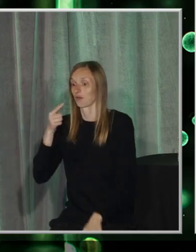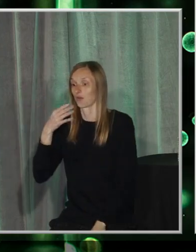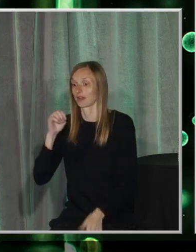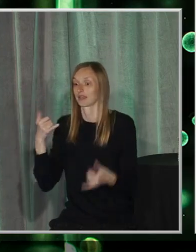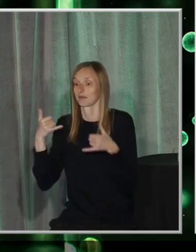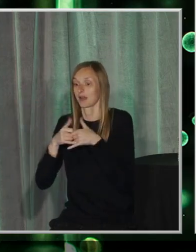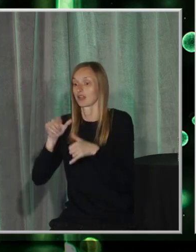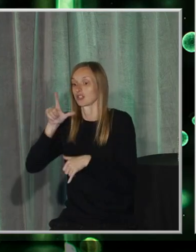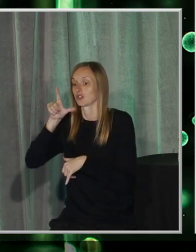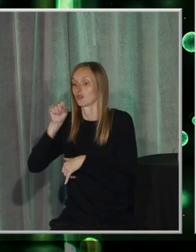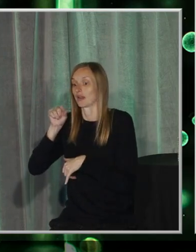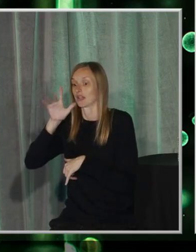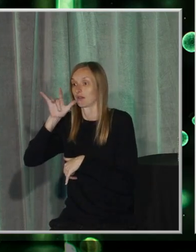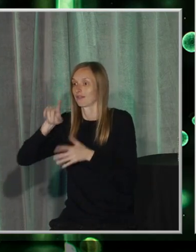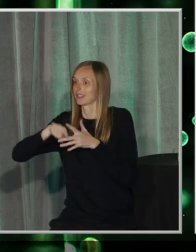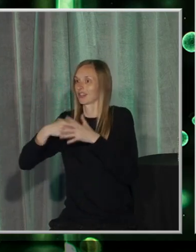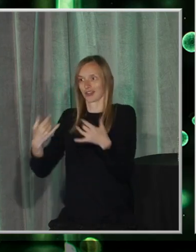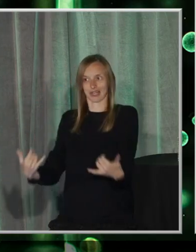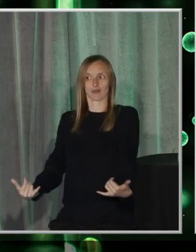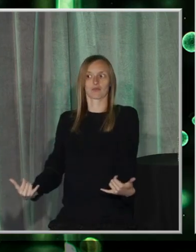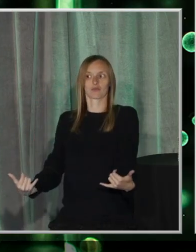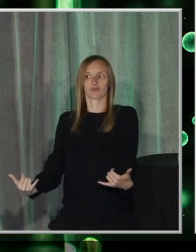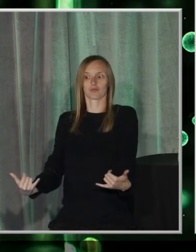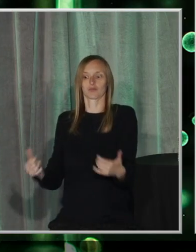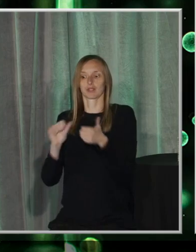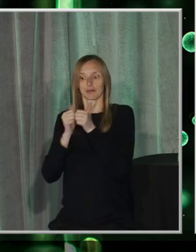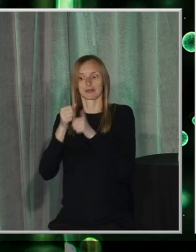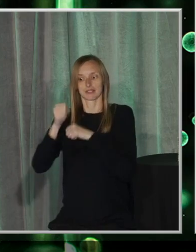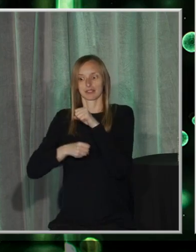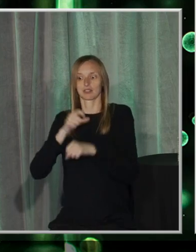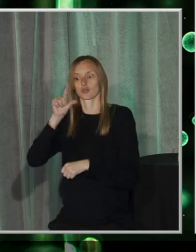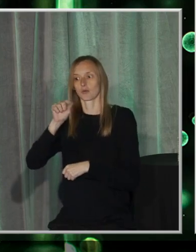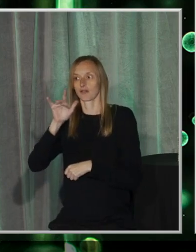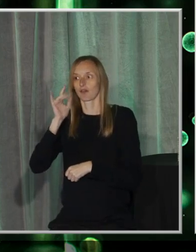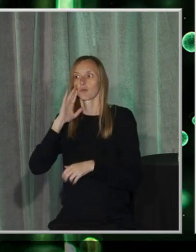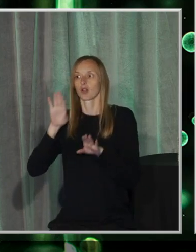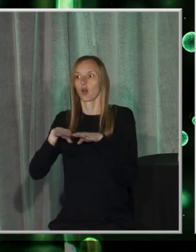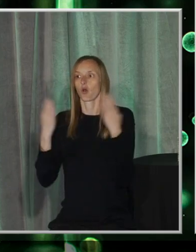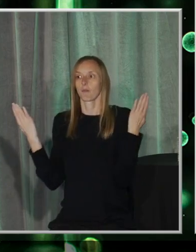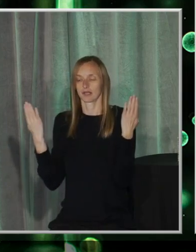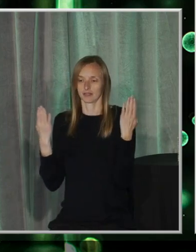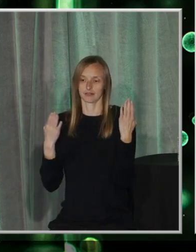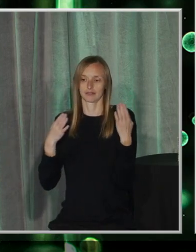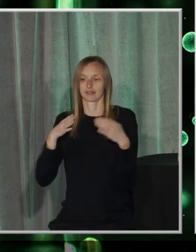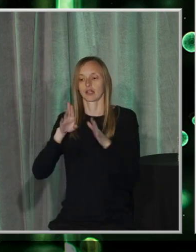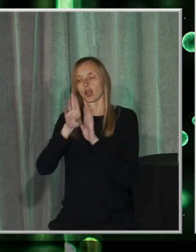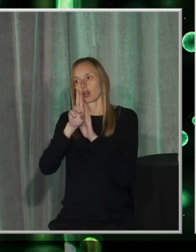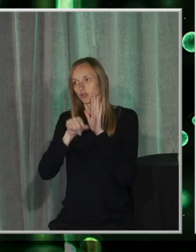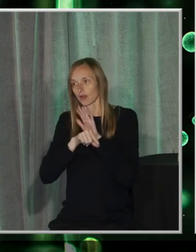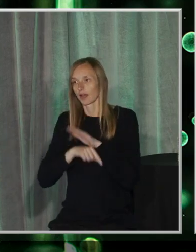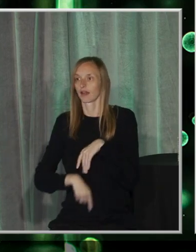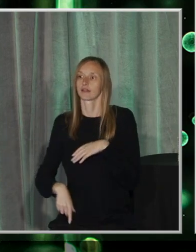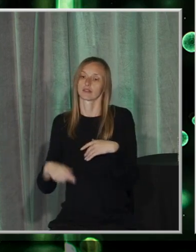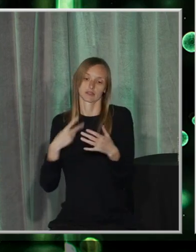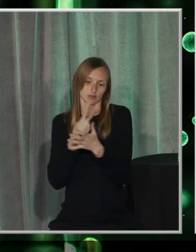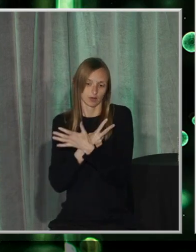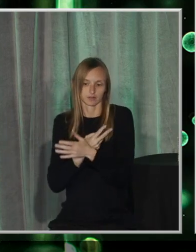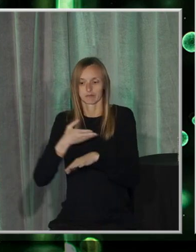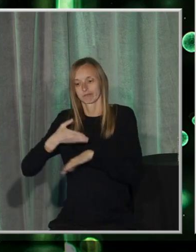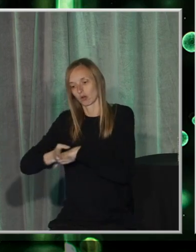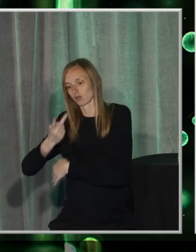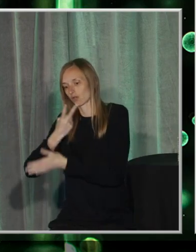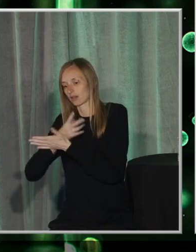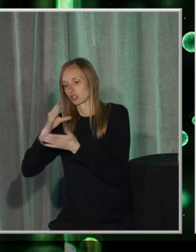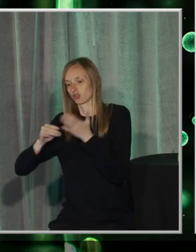2025 starts right now. The 2025 competition will again be open to undergraduate, graduate, and postgraduate students from anywhere in